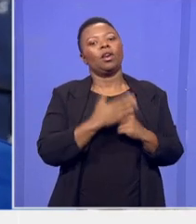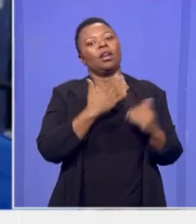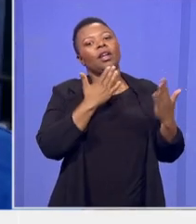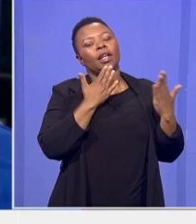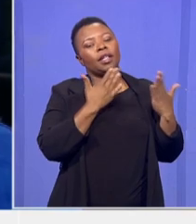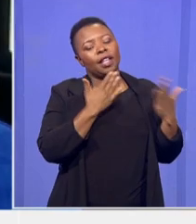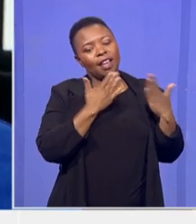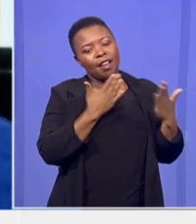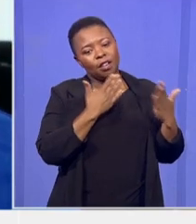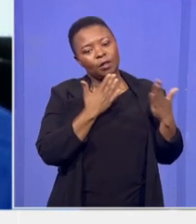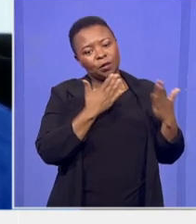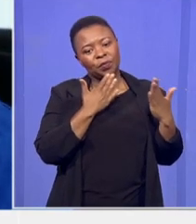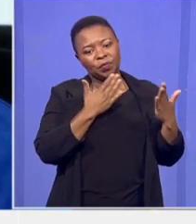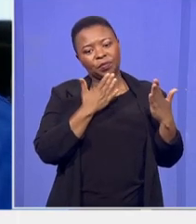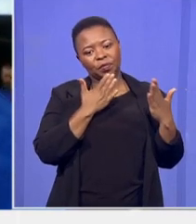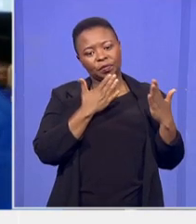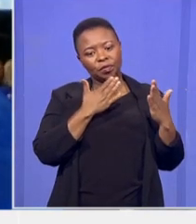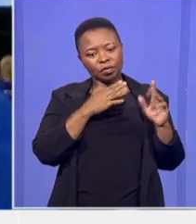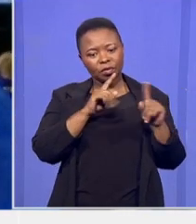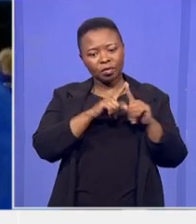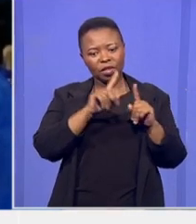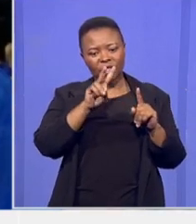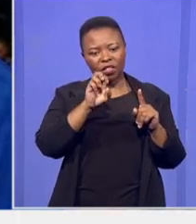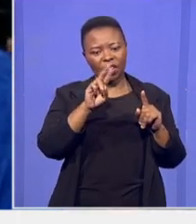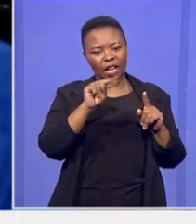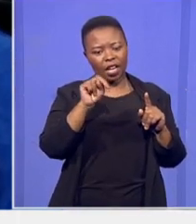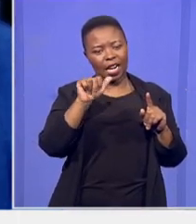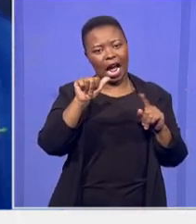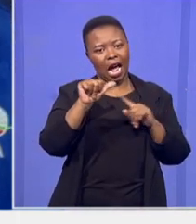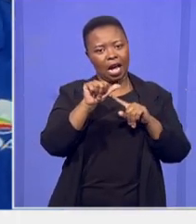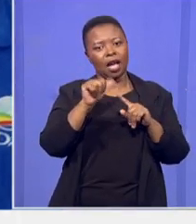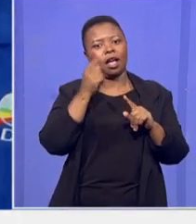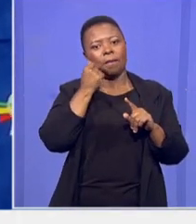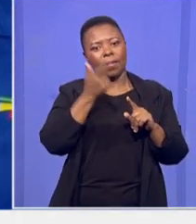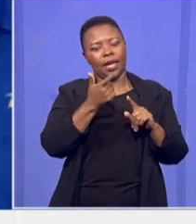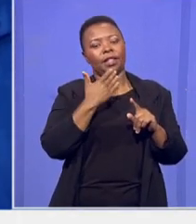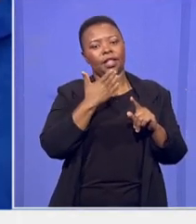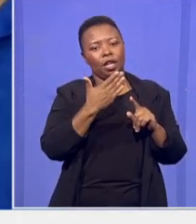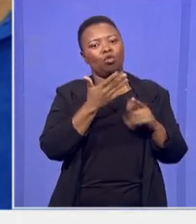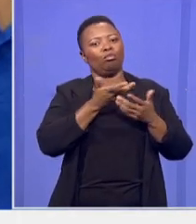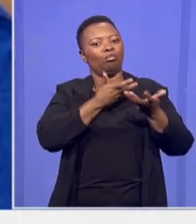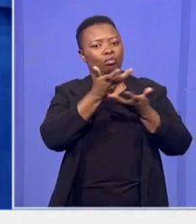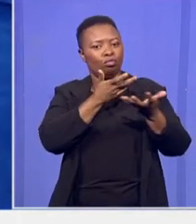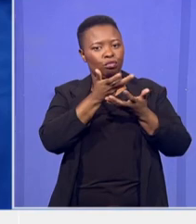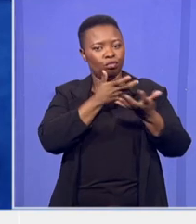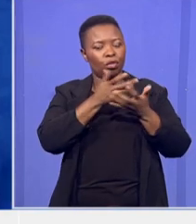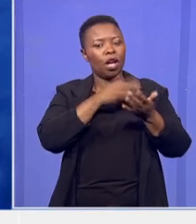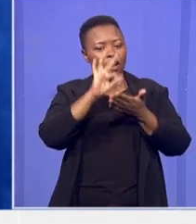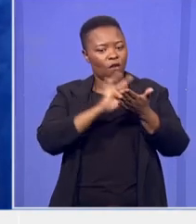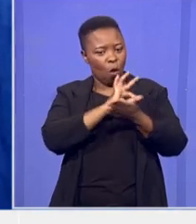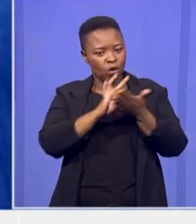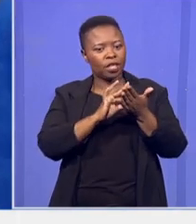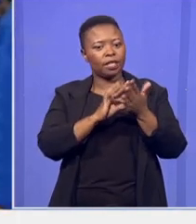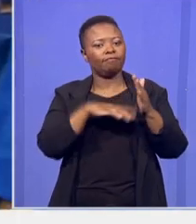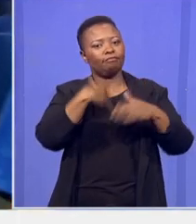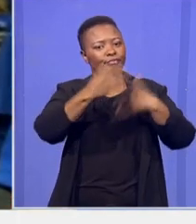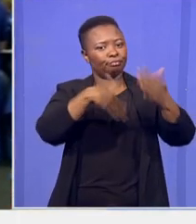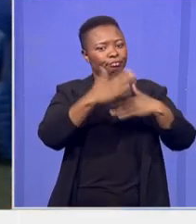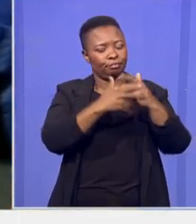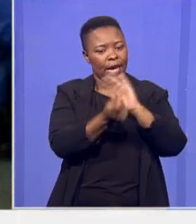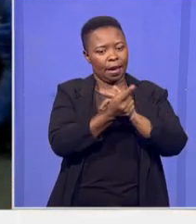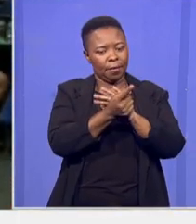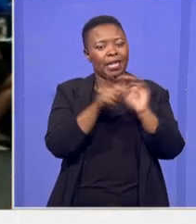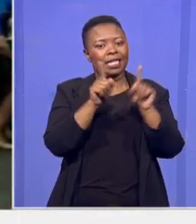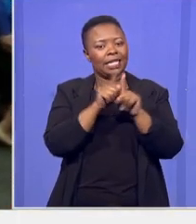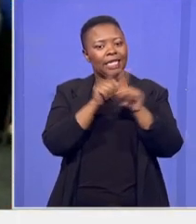Mr. Horn, there, Werner Horn, speaking to us on this Congress and the voting patterns that will be taking place, and also that